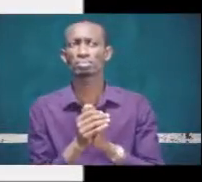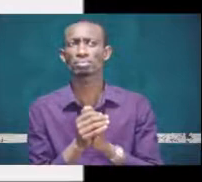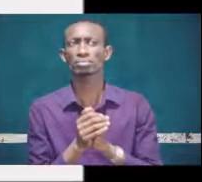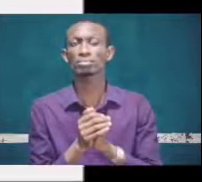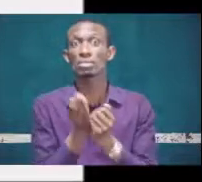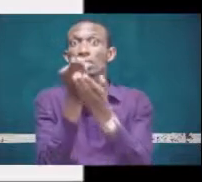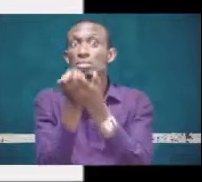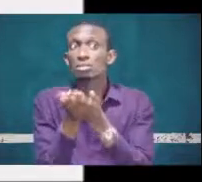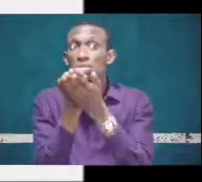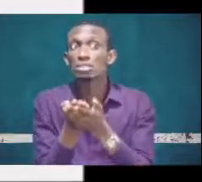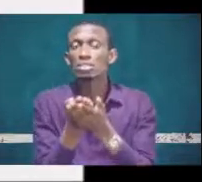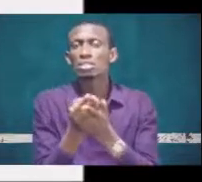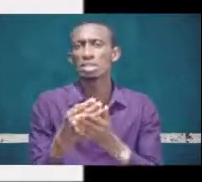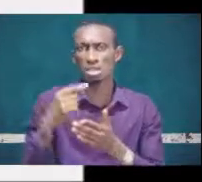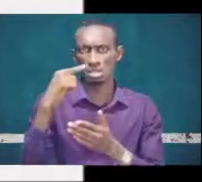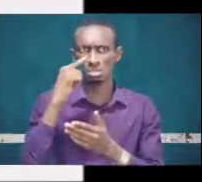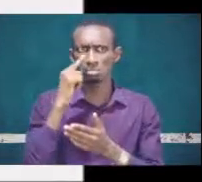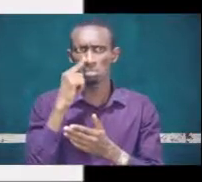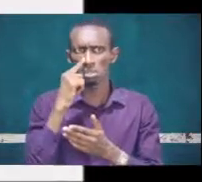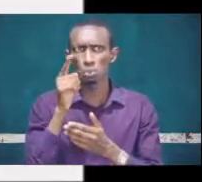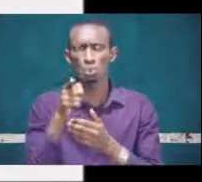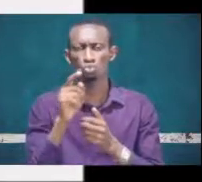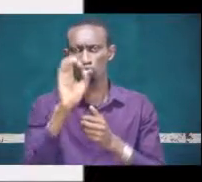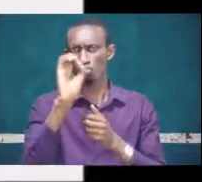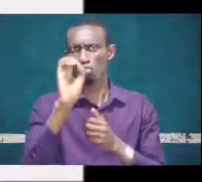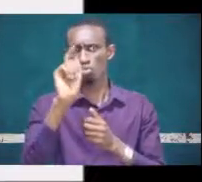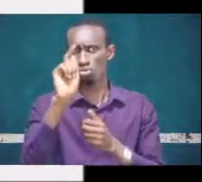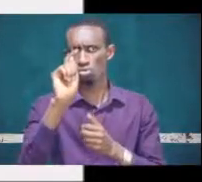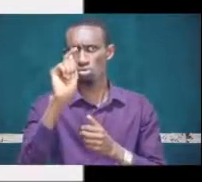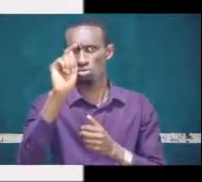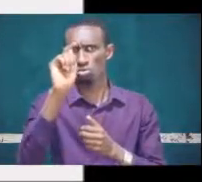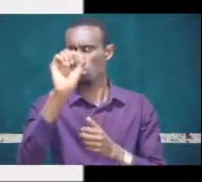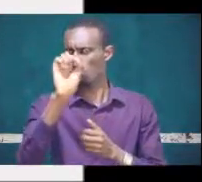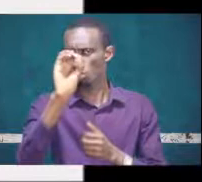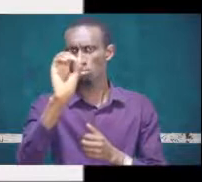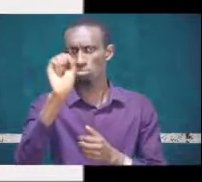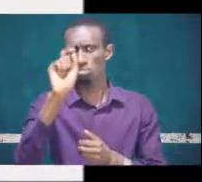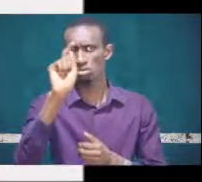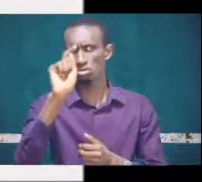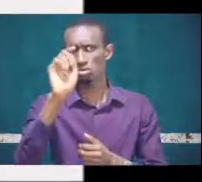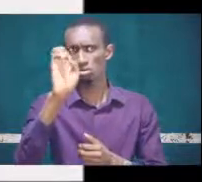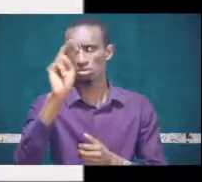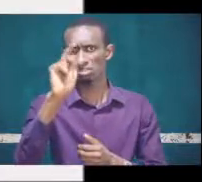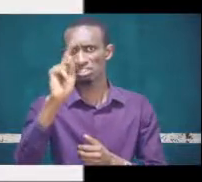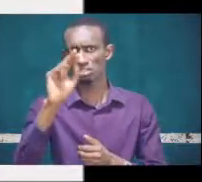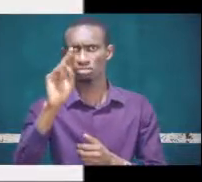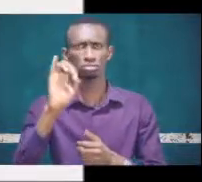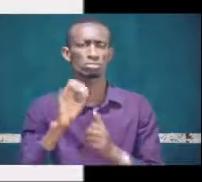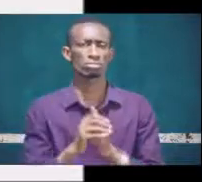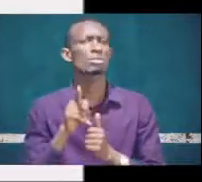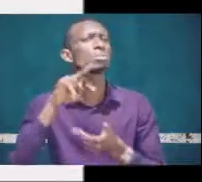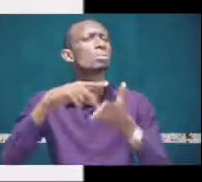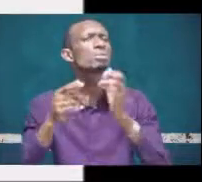demand for goods of ostentation. Goods of ostentation. That's what you call goods of